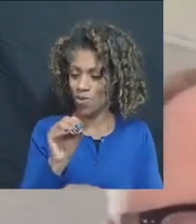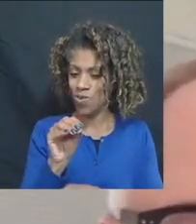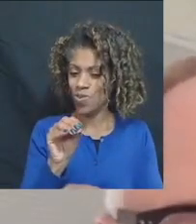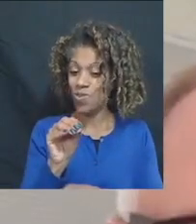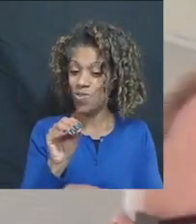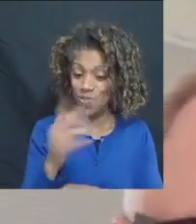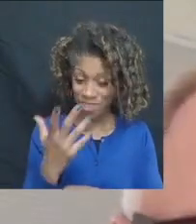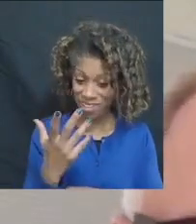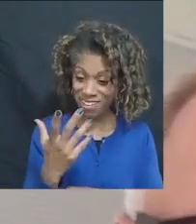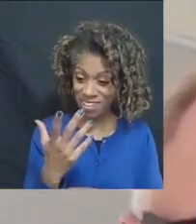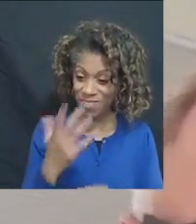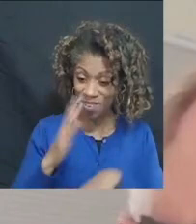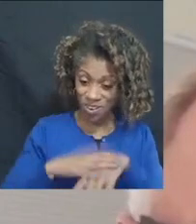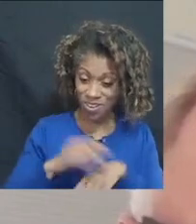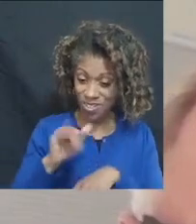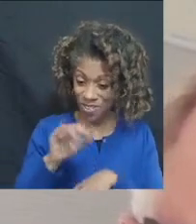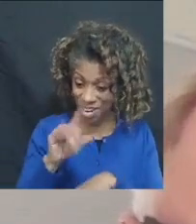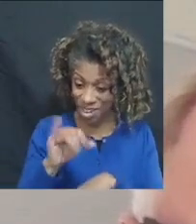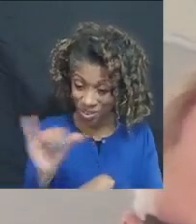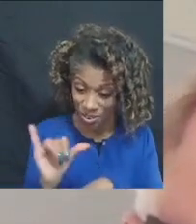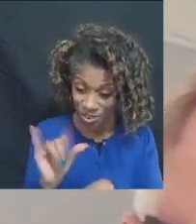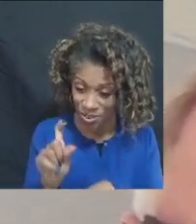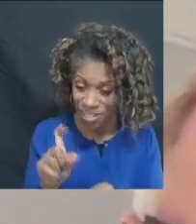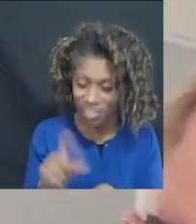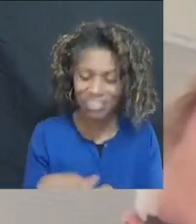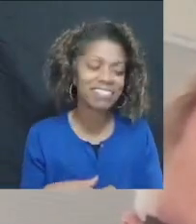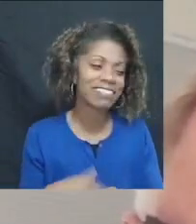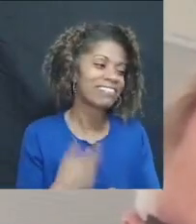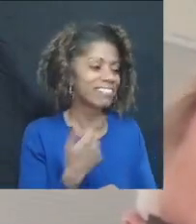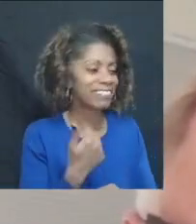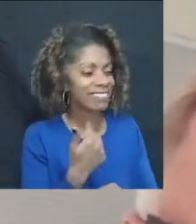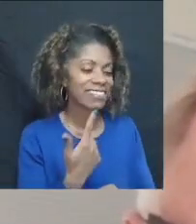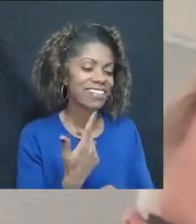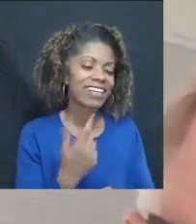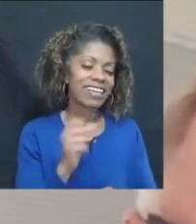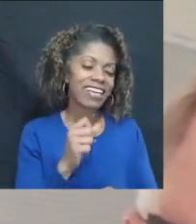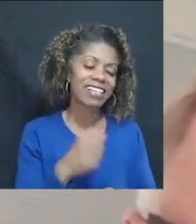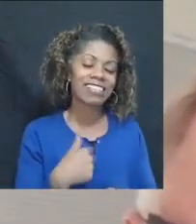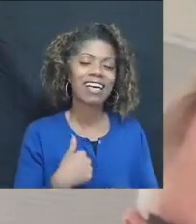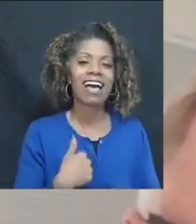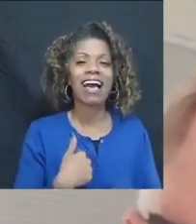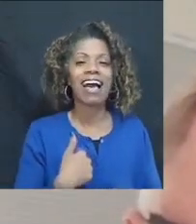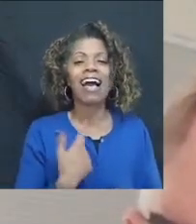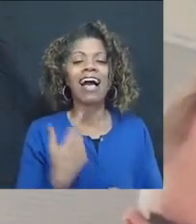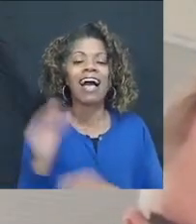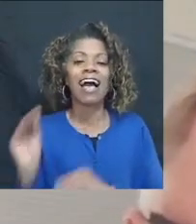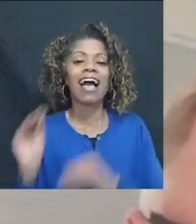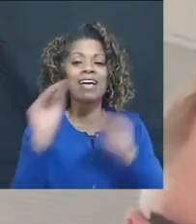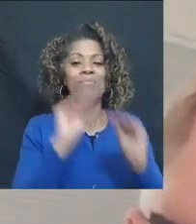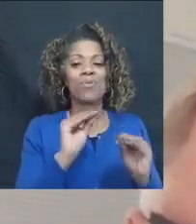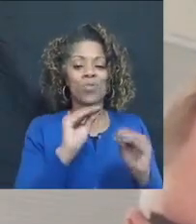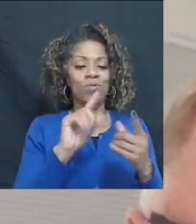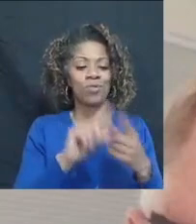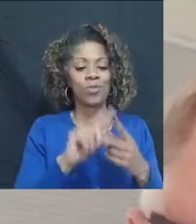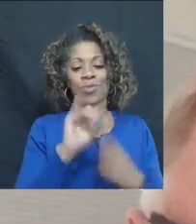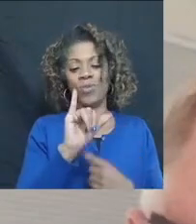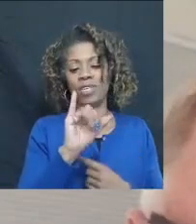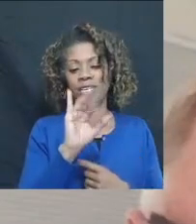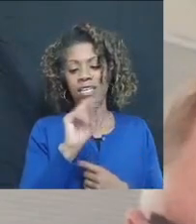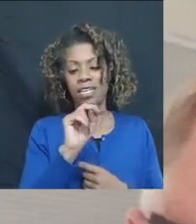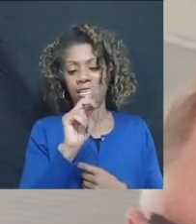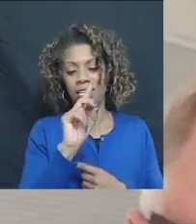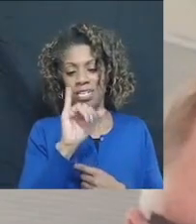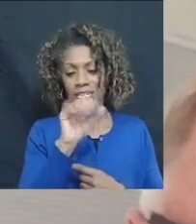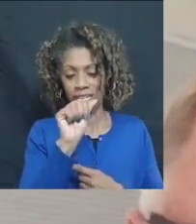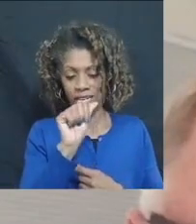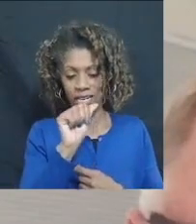well, thanks for that. So I was had moved to Indiana. I was in academia with a large hospital system, and the hospital was